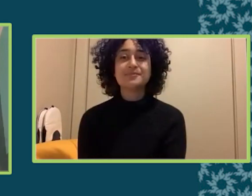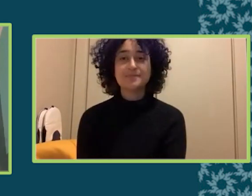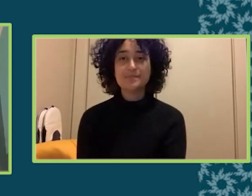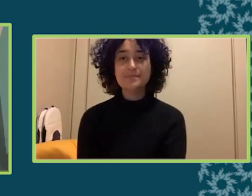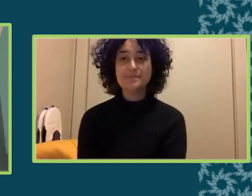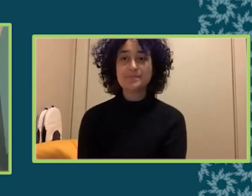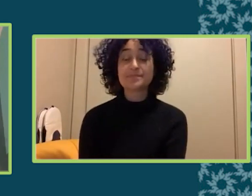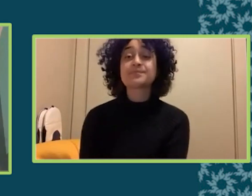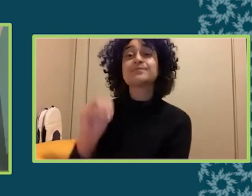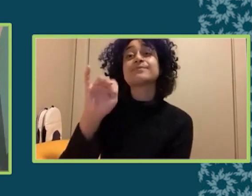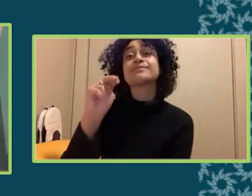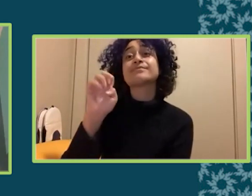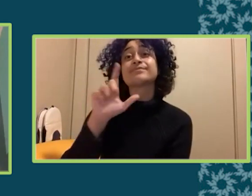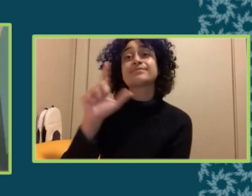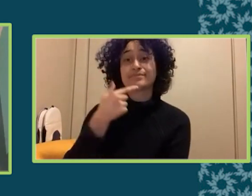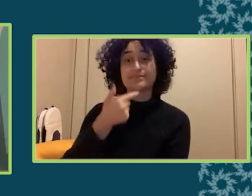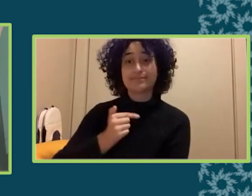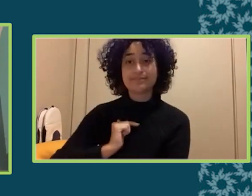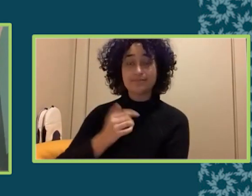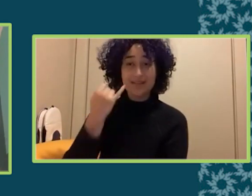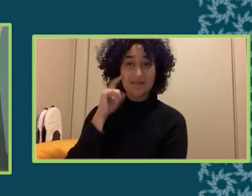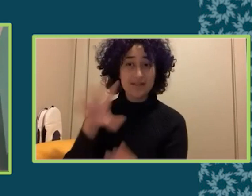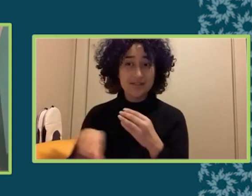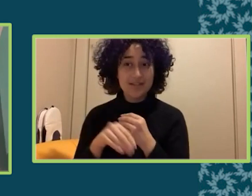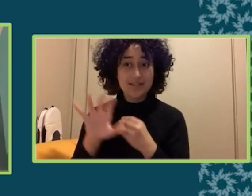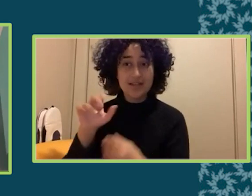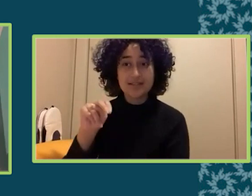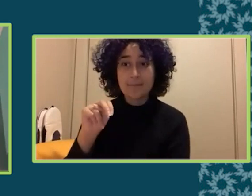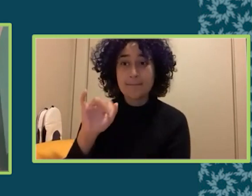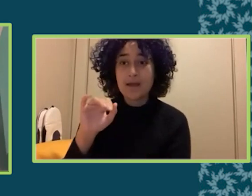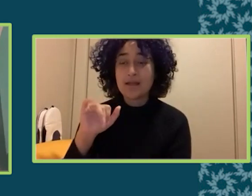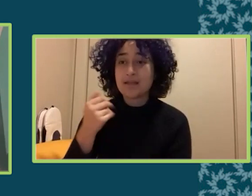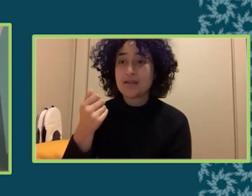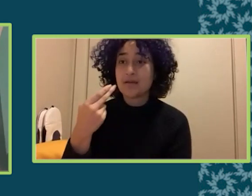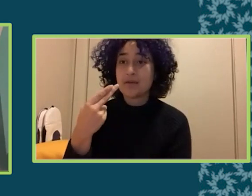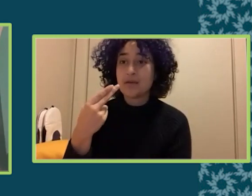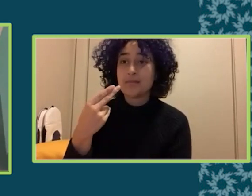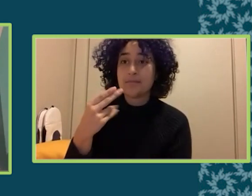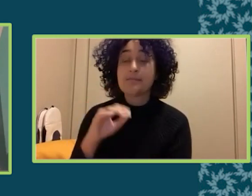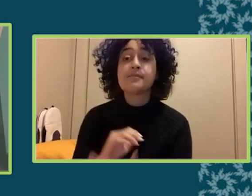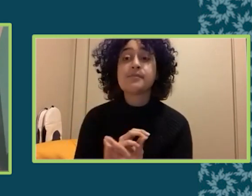So this is Minal. If I can just add to that, Maya, is it Maya? Am I pronouncing that right? Mia?